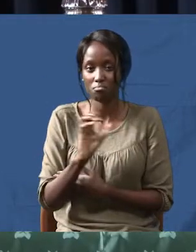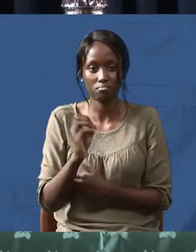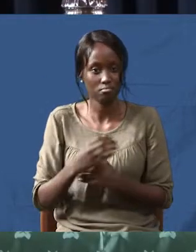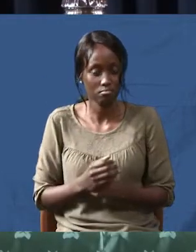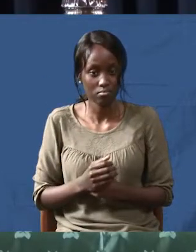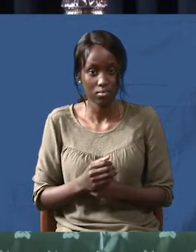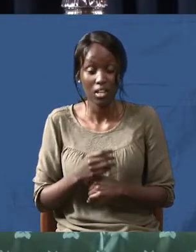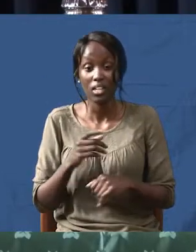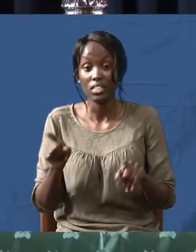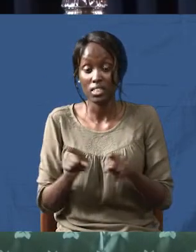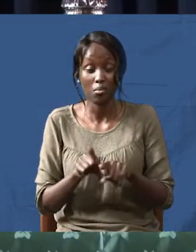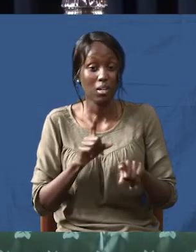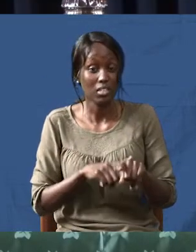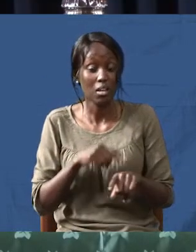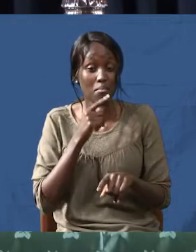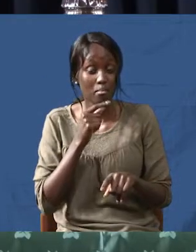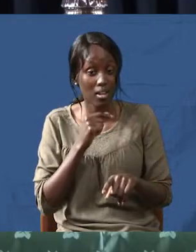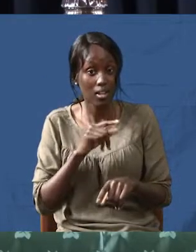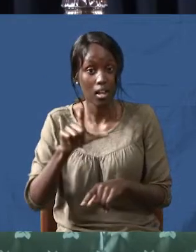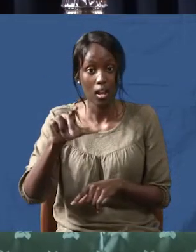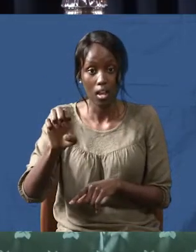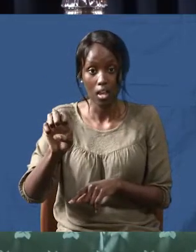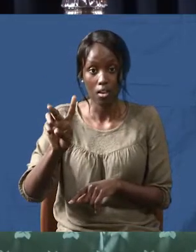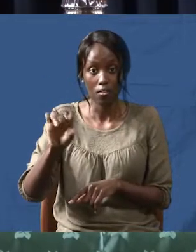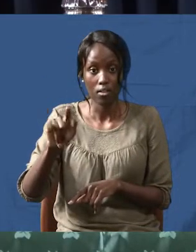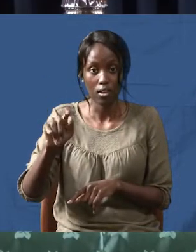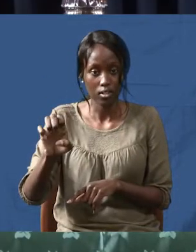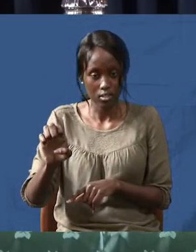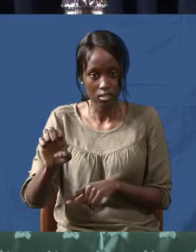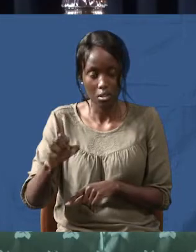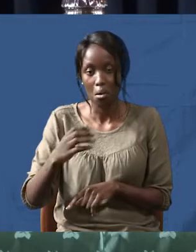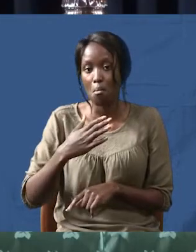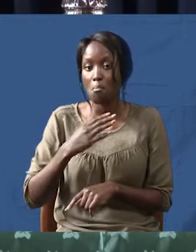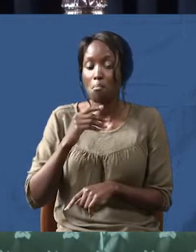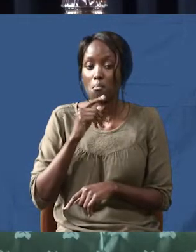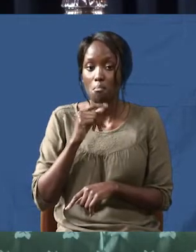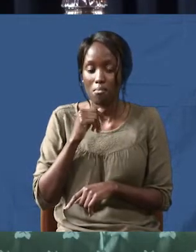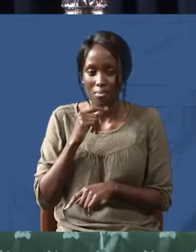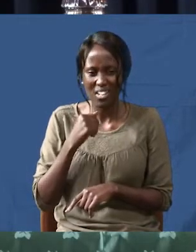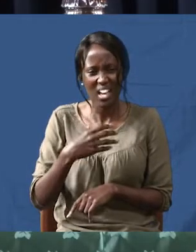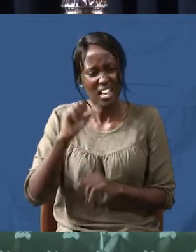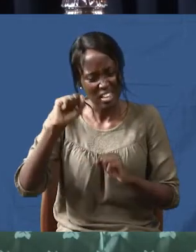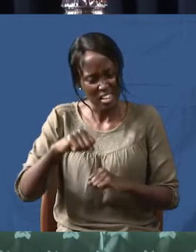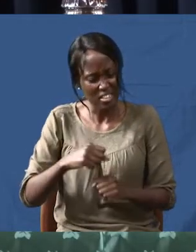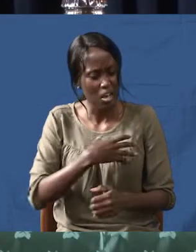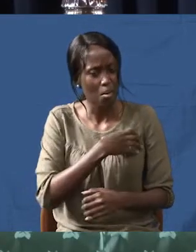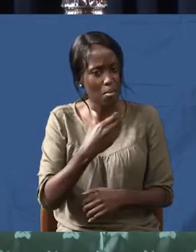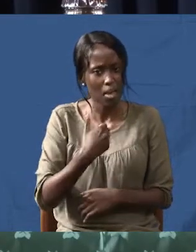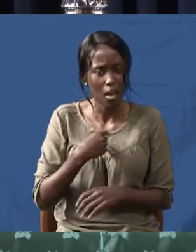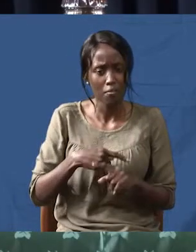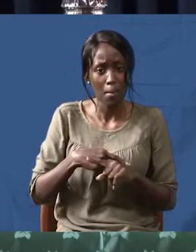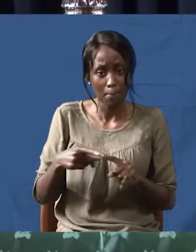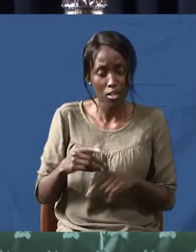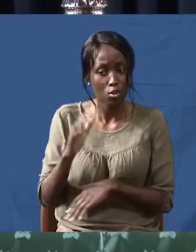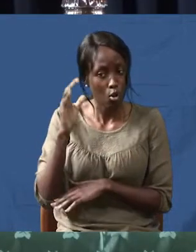As a Levite, he owned property, but he heeded the words of Jesus in Matthew chapter 19